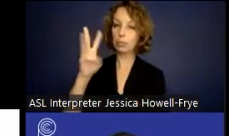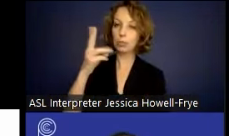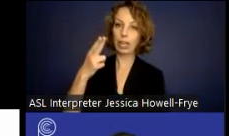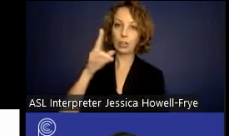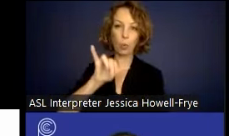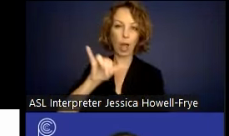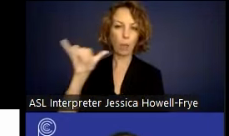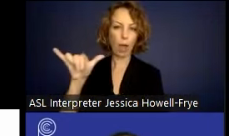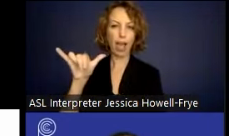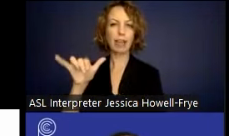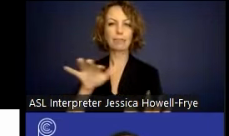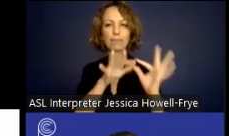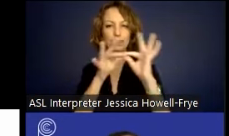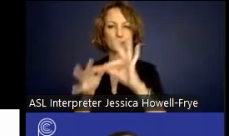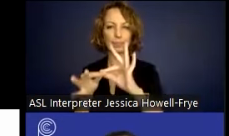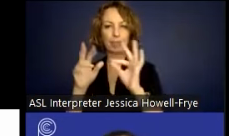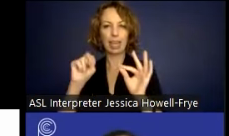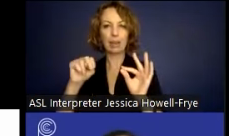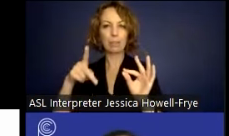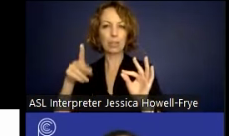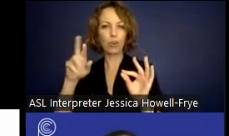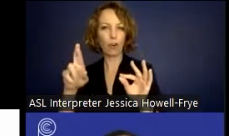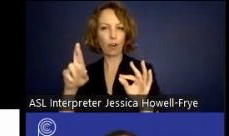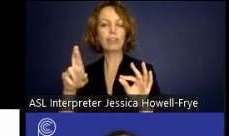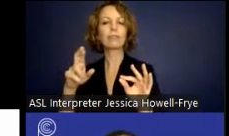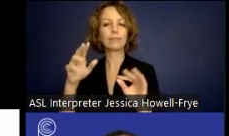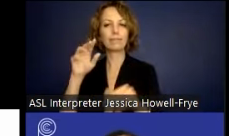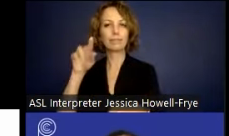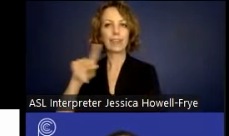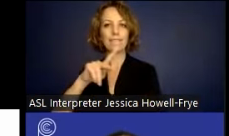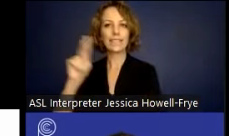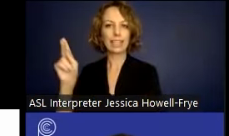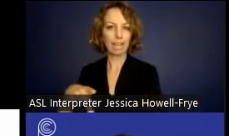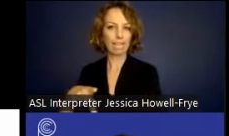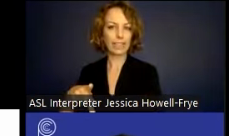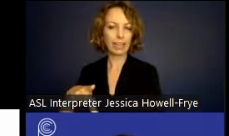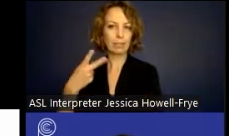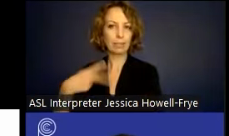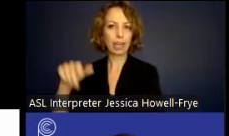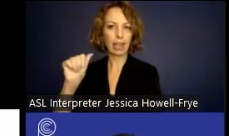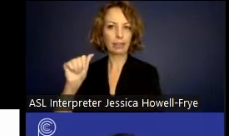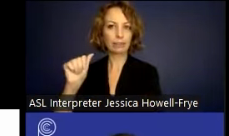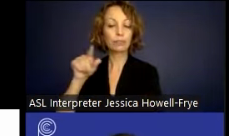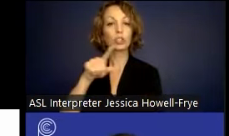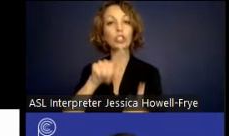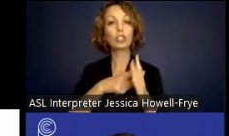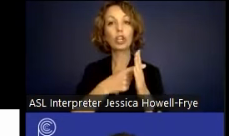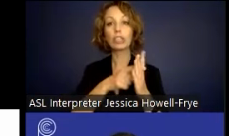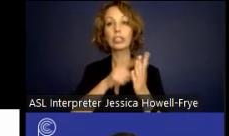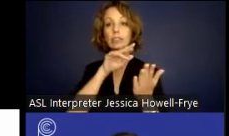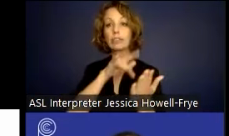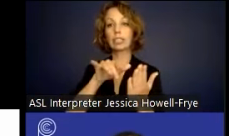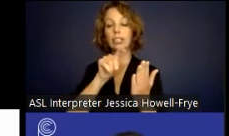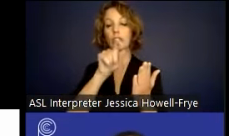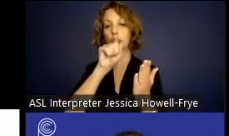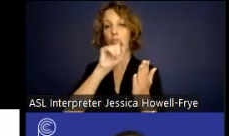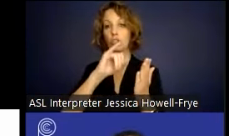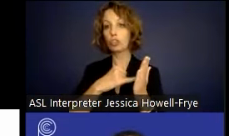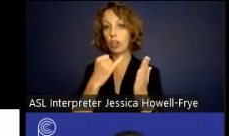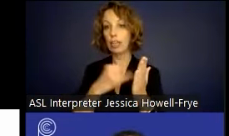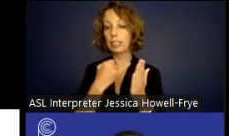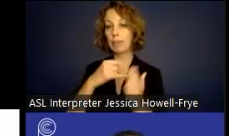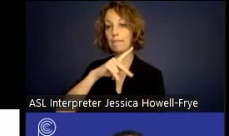affiliate in the Philadelphia area. She started out in journalism at the Philadelphia Inquirer,